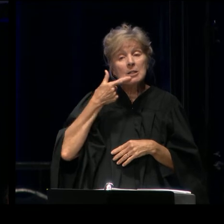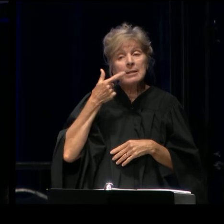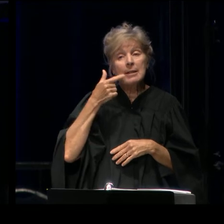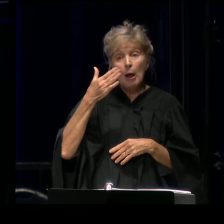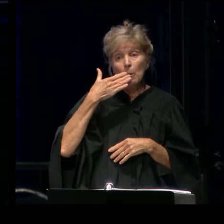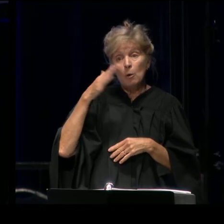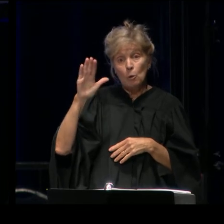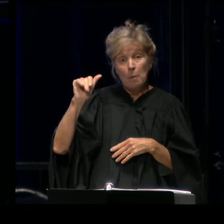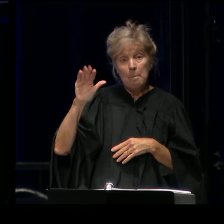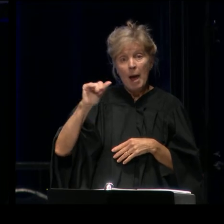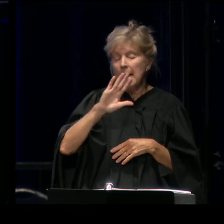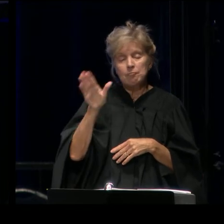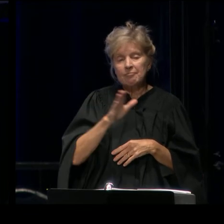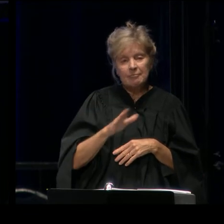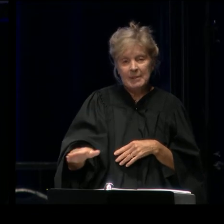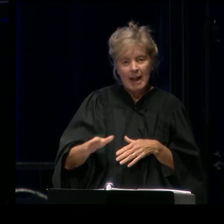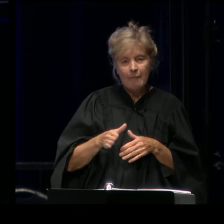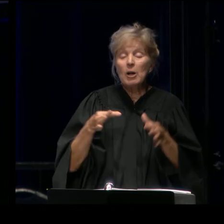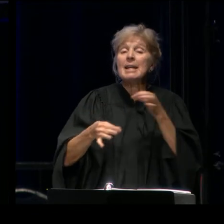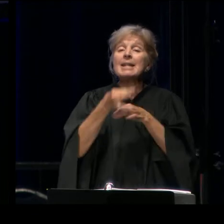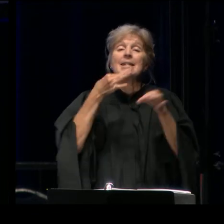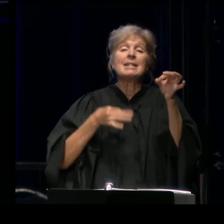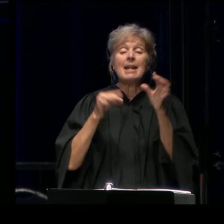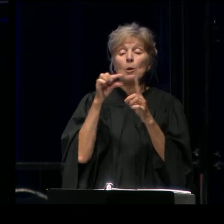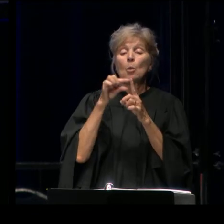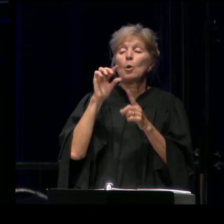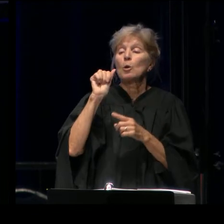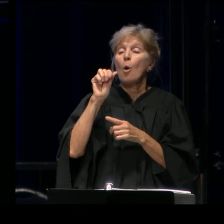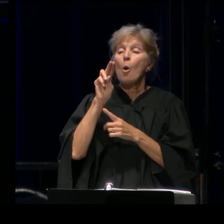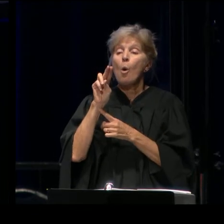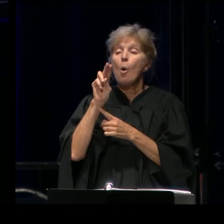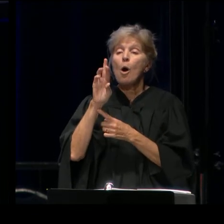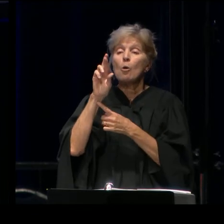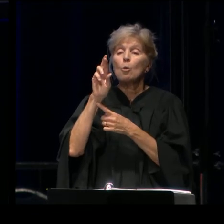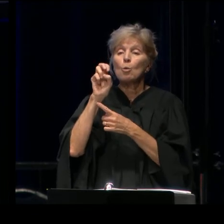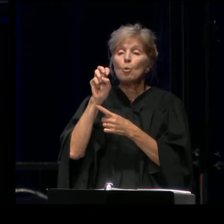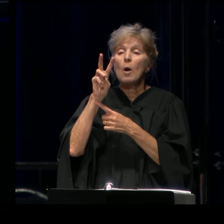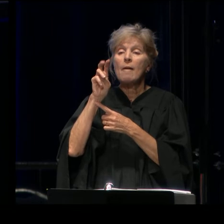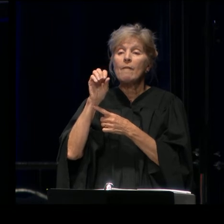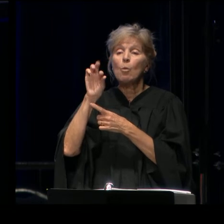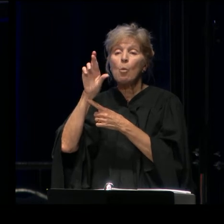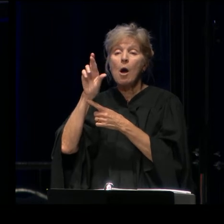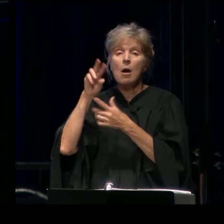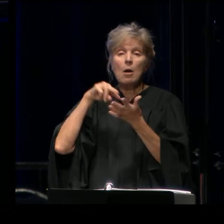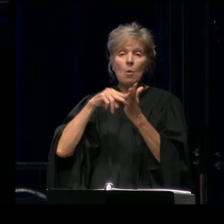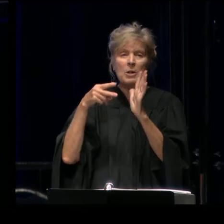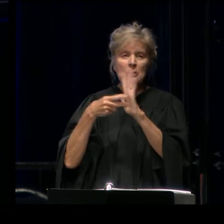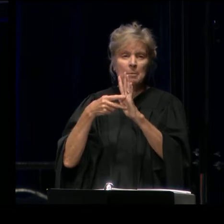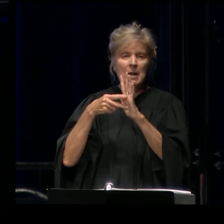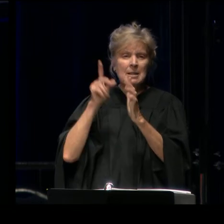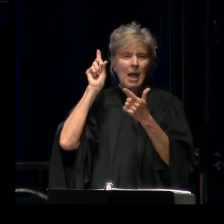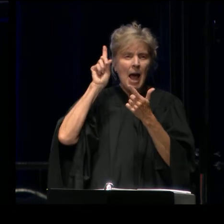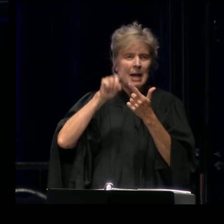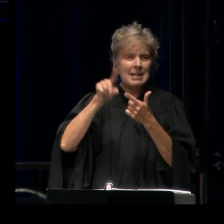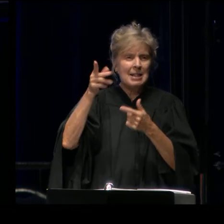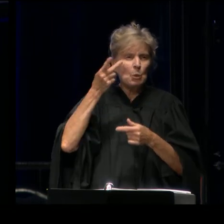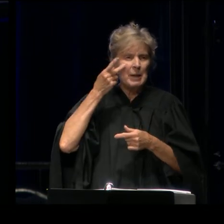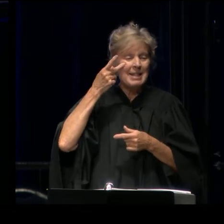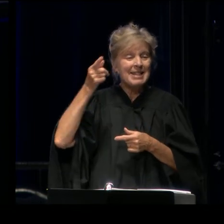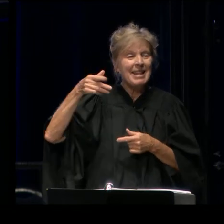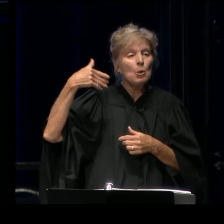never say goodbye. Instead, we say au revoir, which literally means until we see you